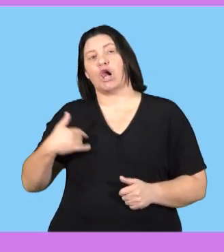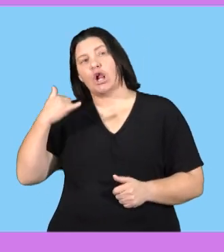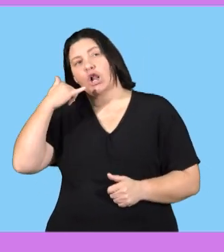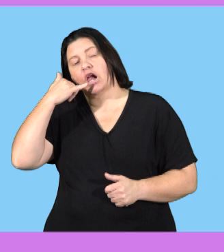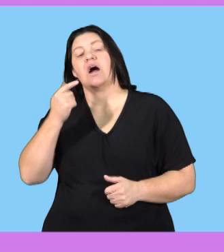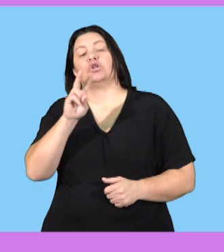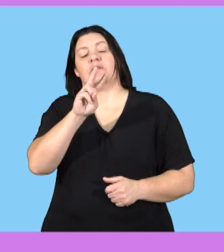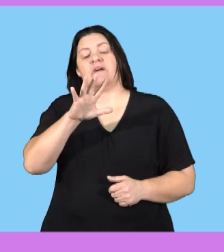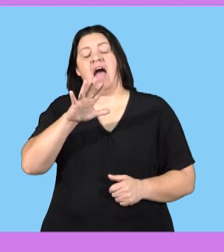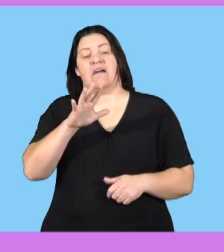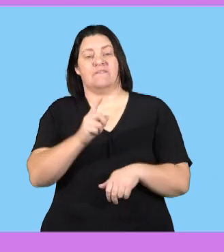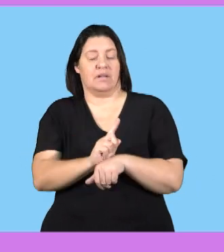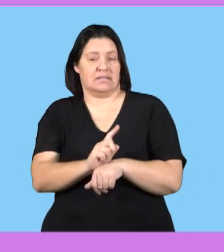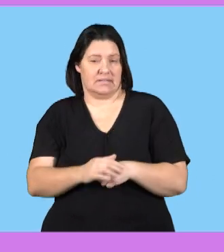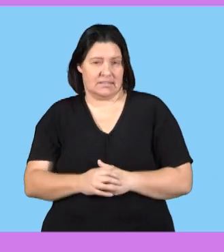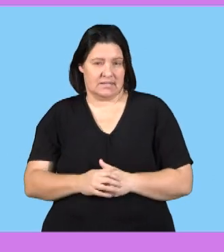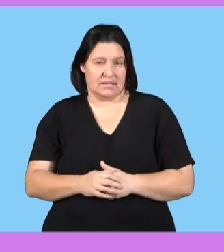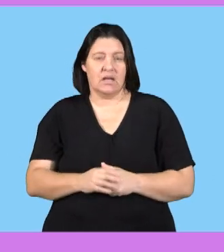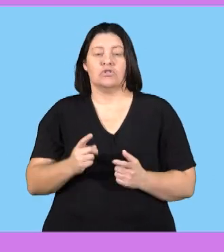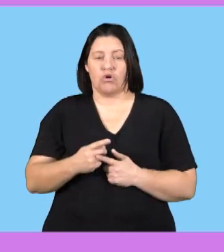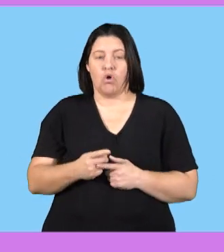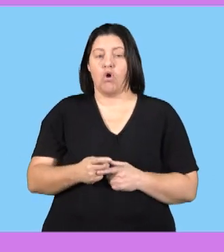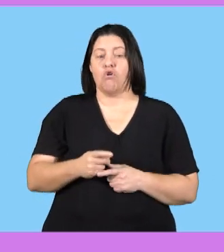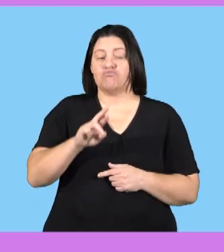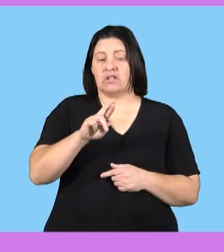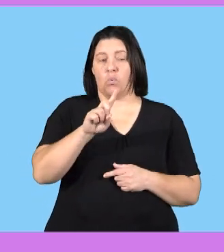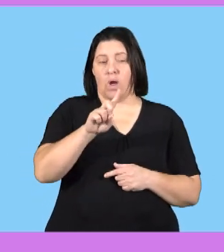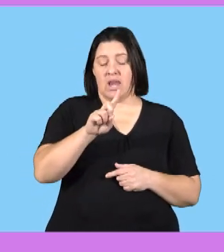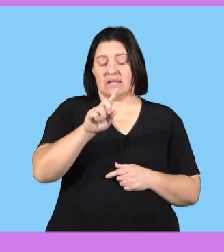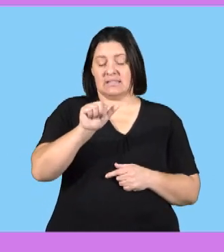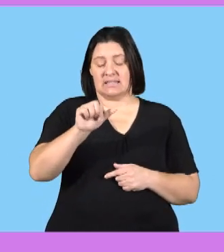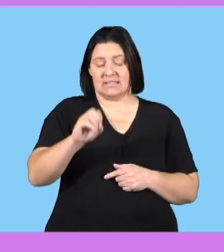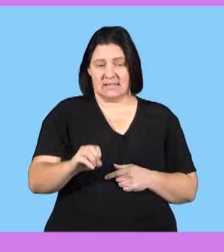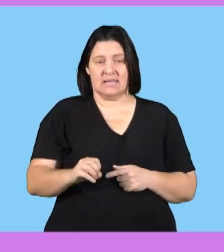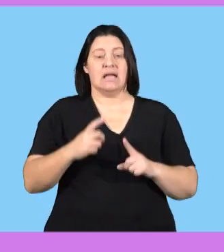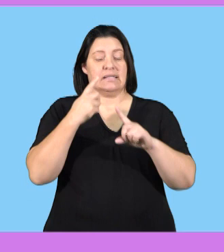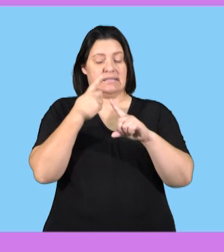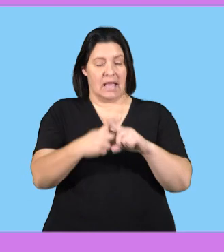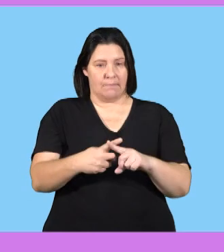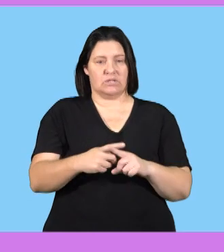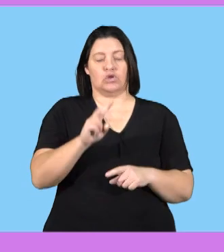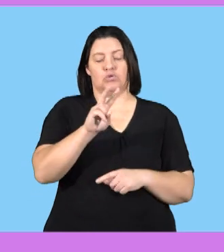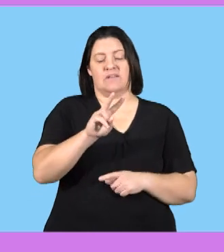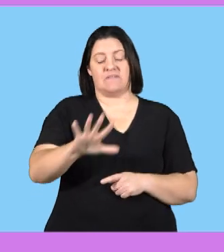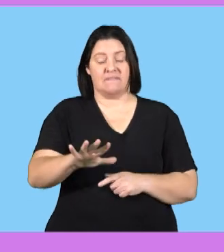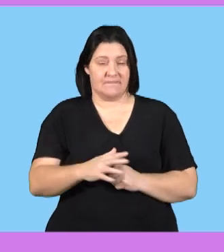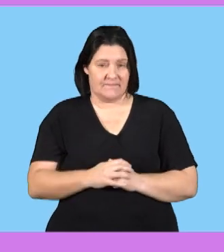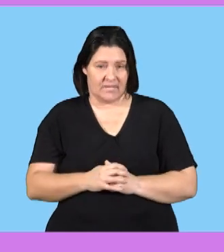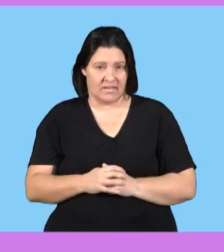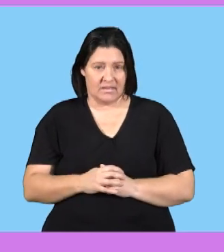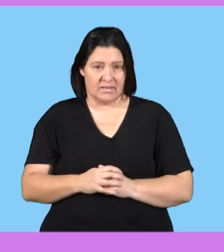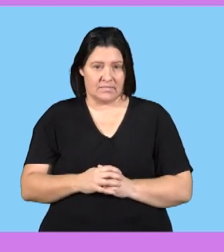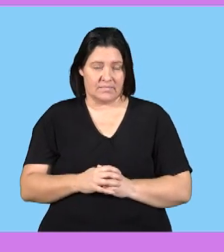25 minutes on your phone. So therefore, I'll take the 160, and I will multiply that by the